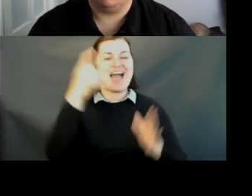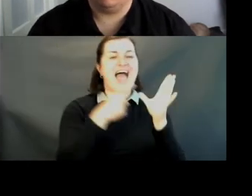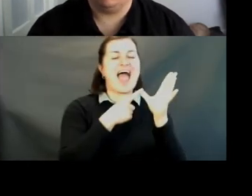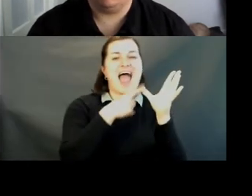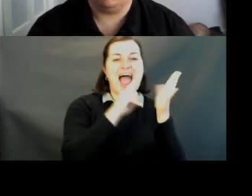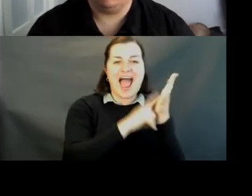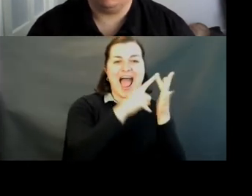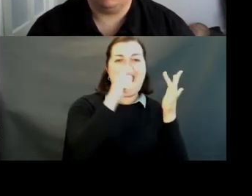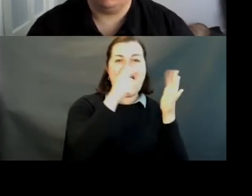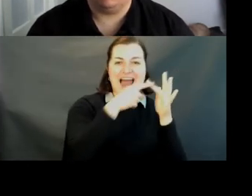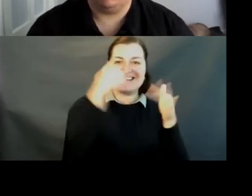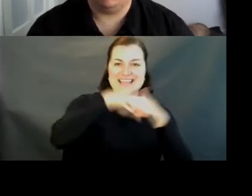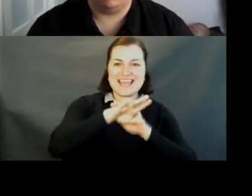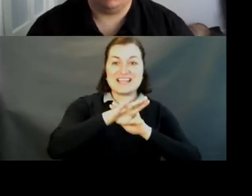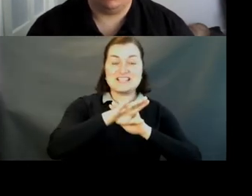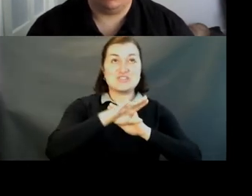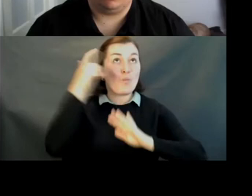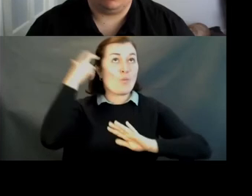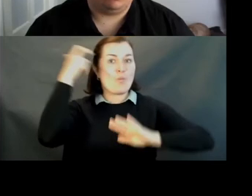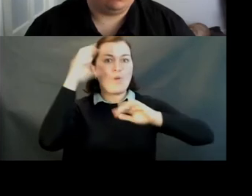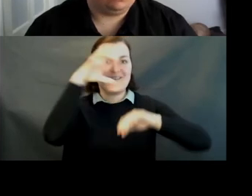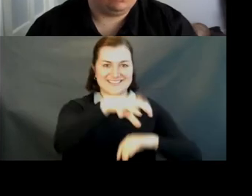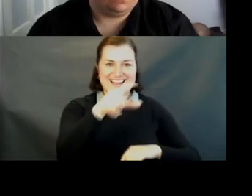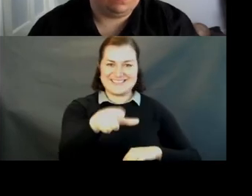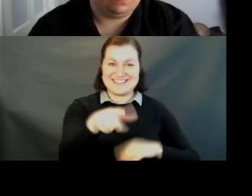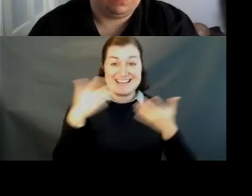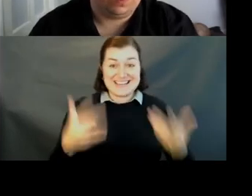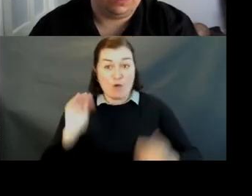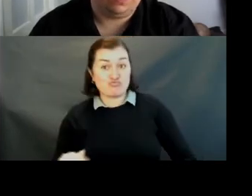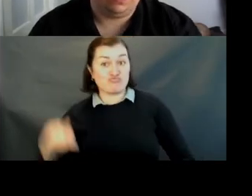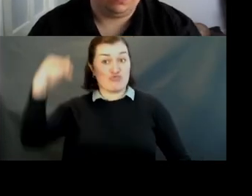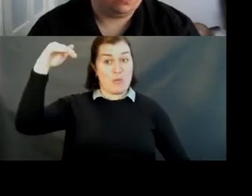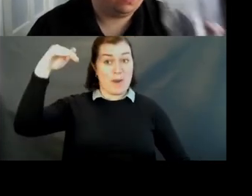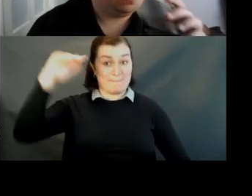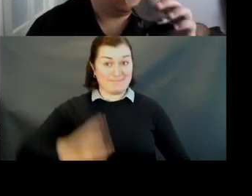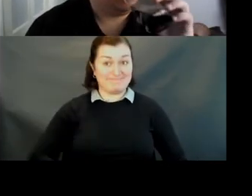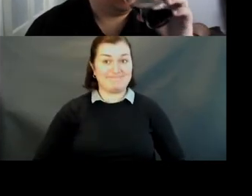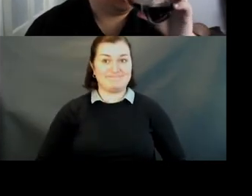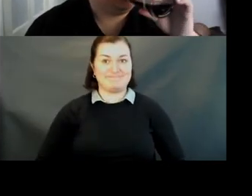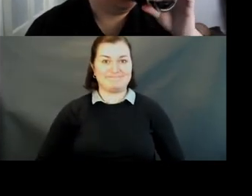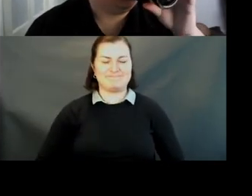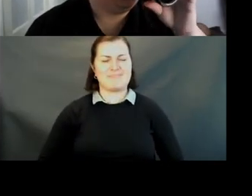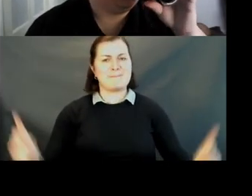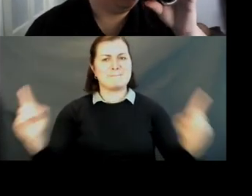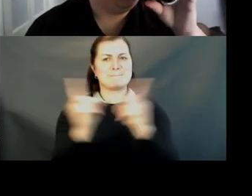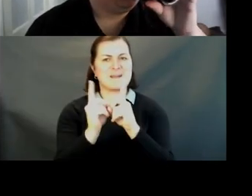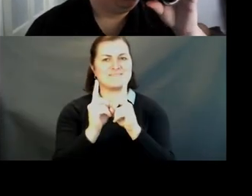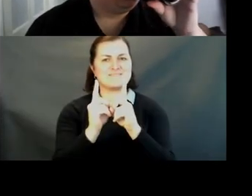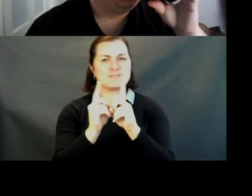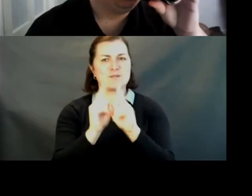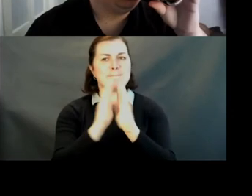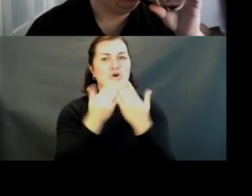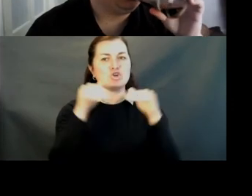now grown, and in Alice's case, an old woman. And they're meeting in a bookshop. And this is